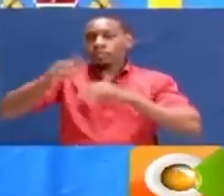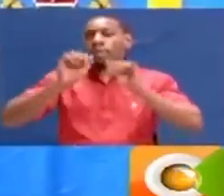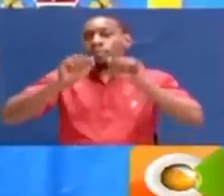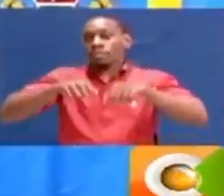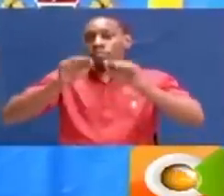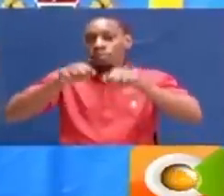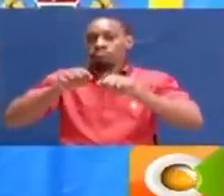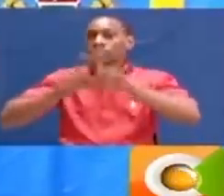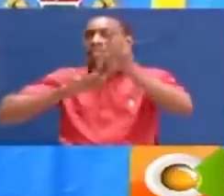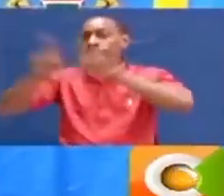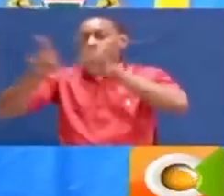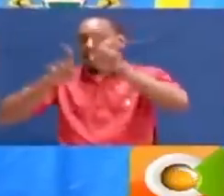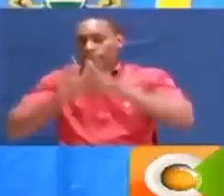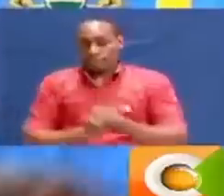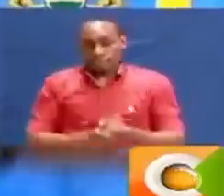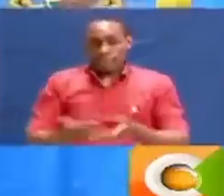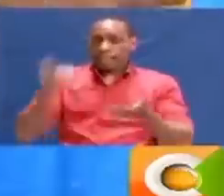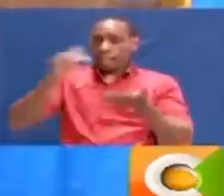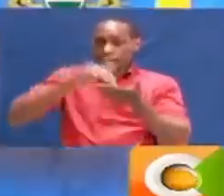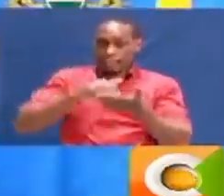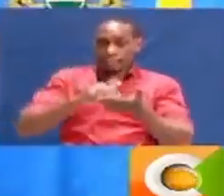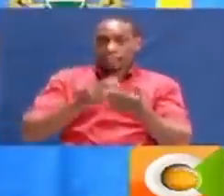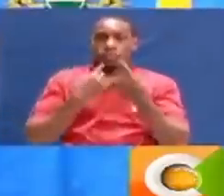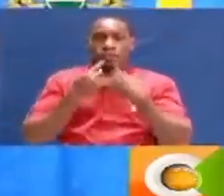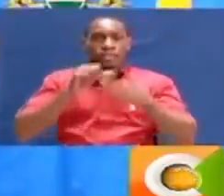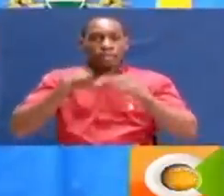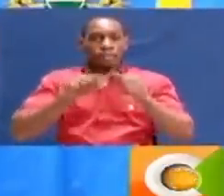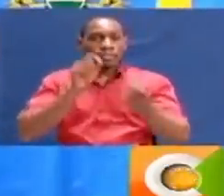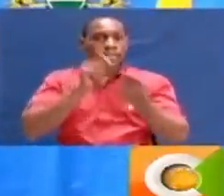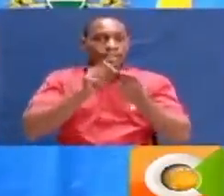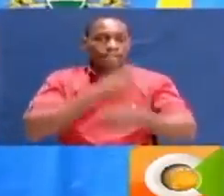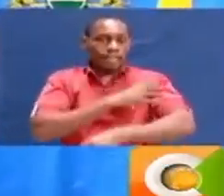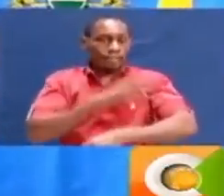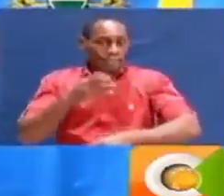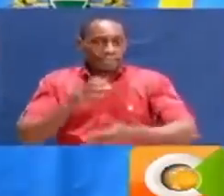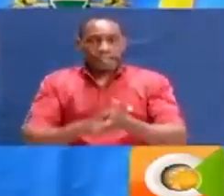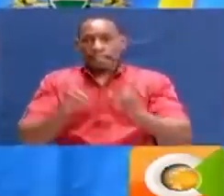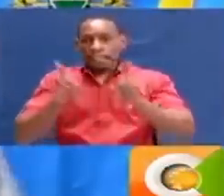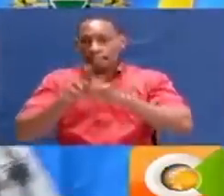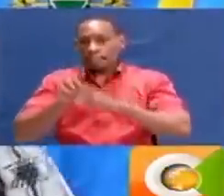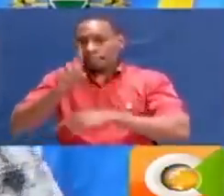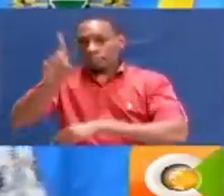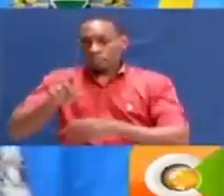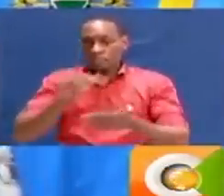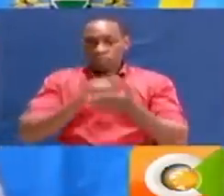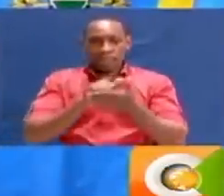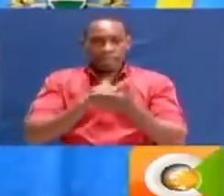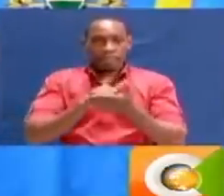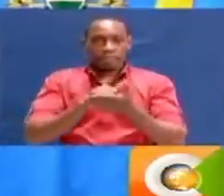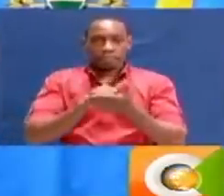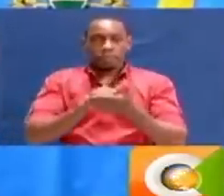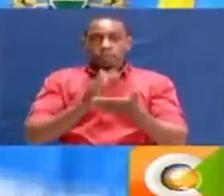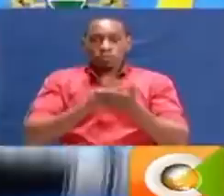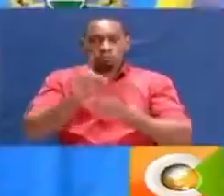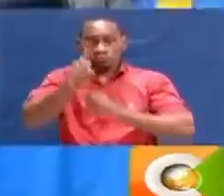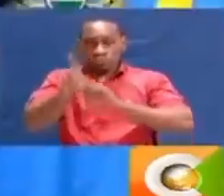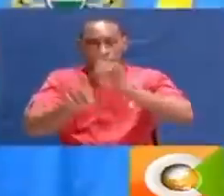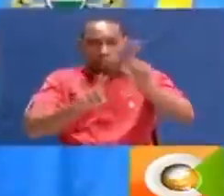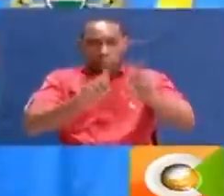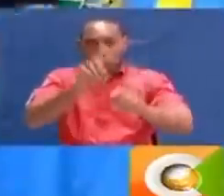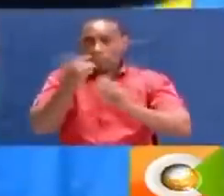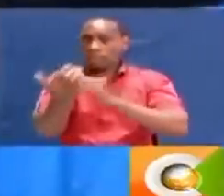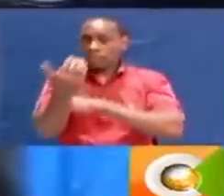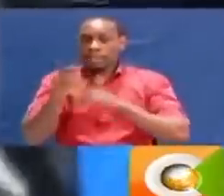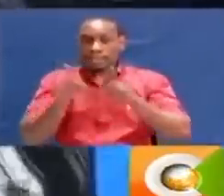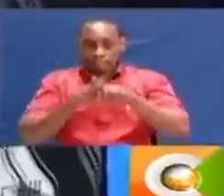testing capacity, and this is a question that has been raised. These are the areas that have been carrying out